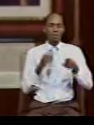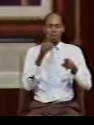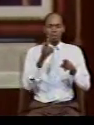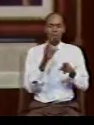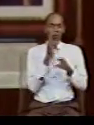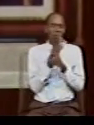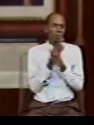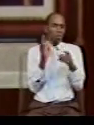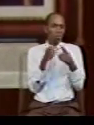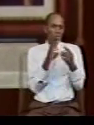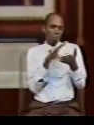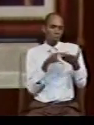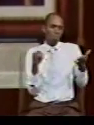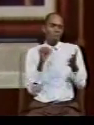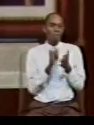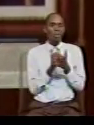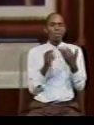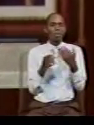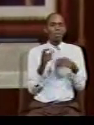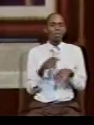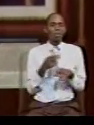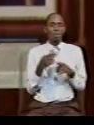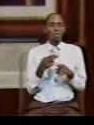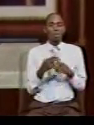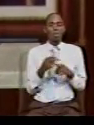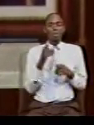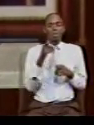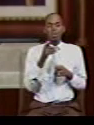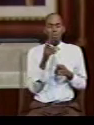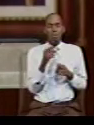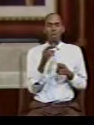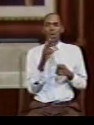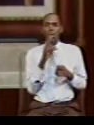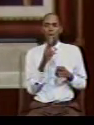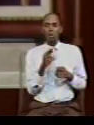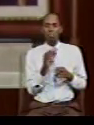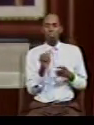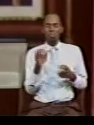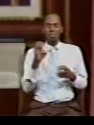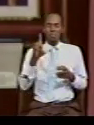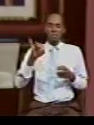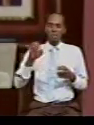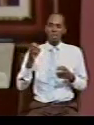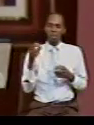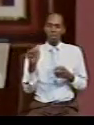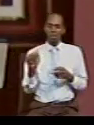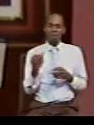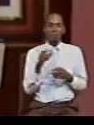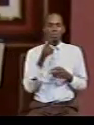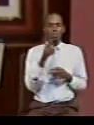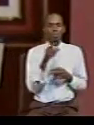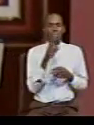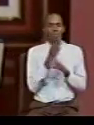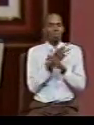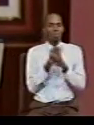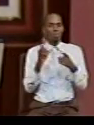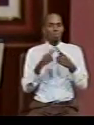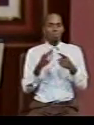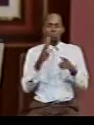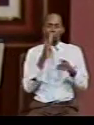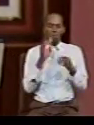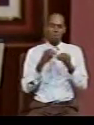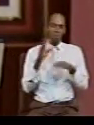Elisha. You are free to be an Elisha. In the Bible, there were Shadrach, Meshach,